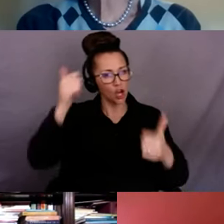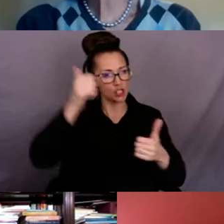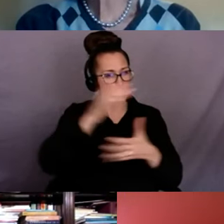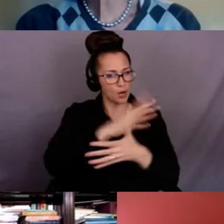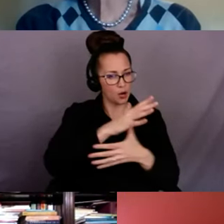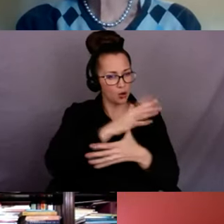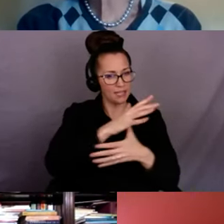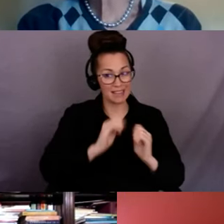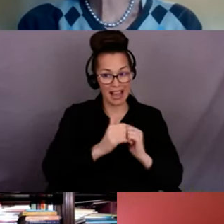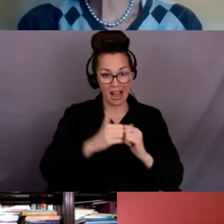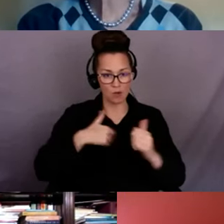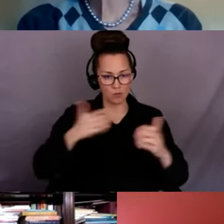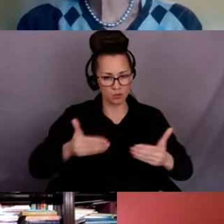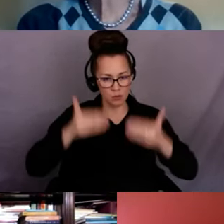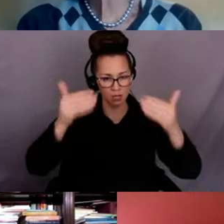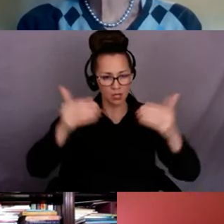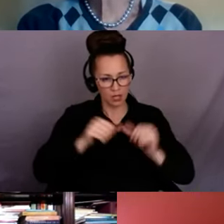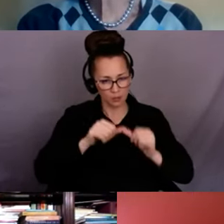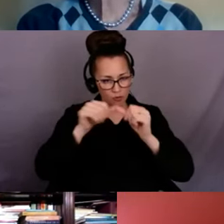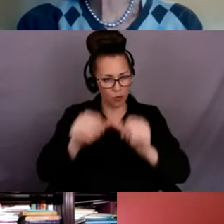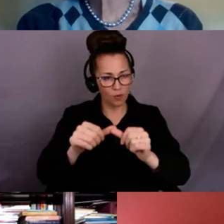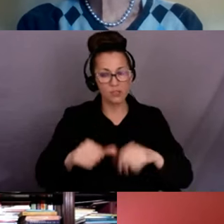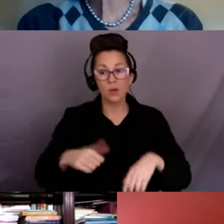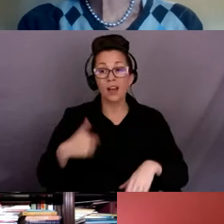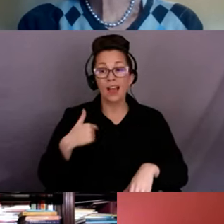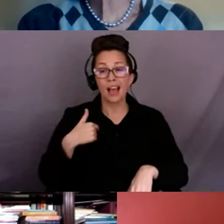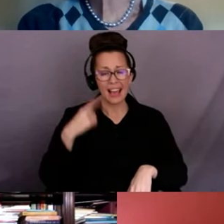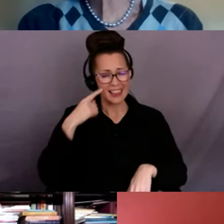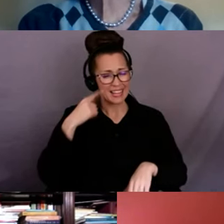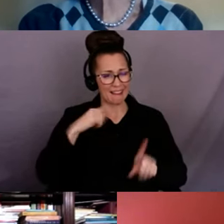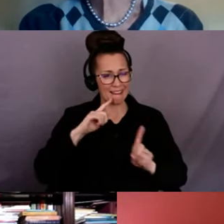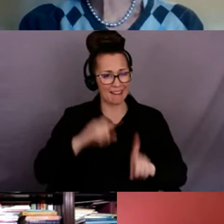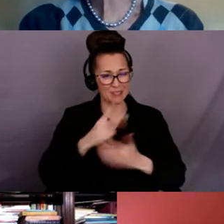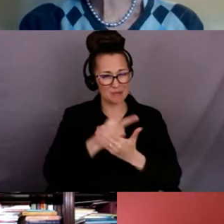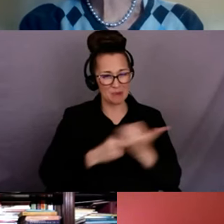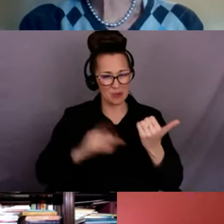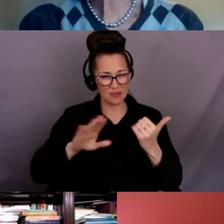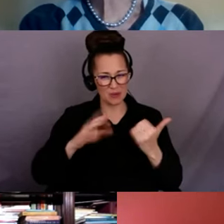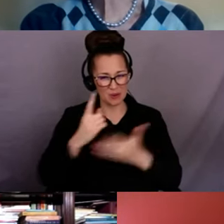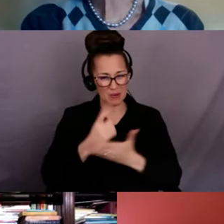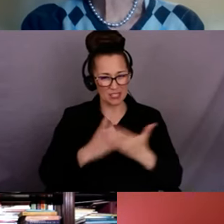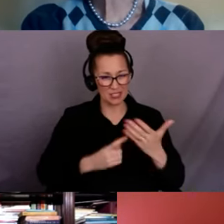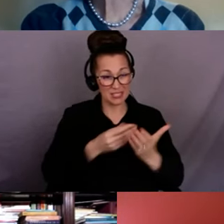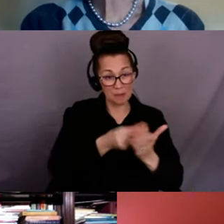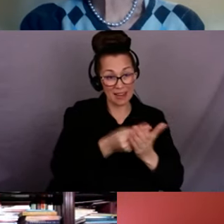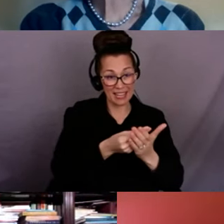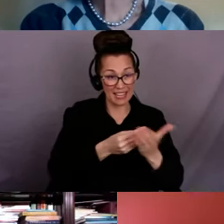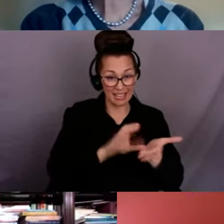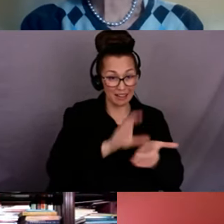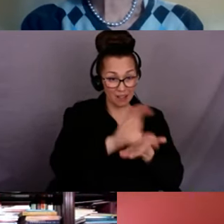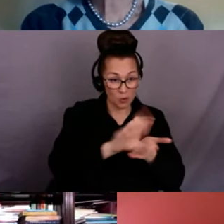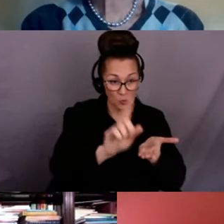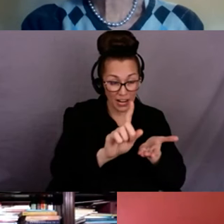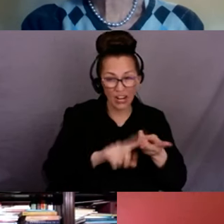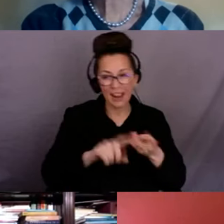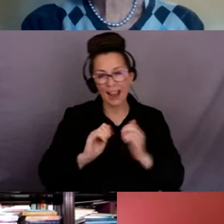to move forward. And so I think I probably answered both the questions that you posed there in terms of how we'll be spending the dollars and the ways in which we're